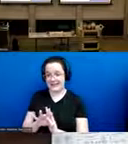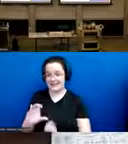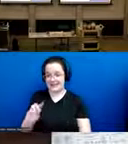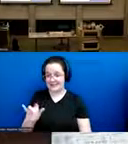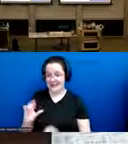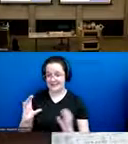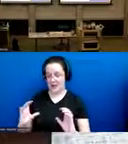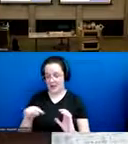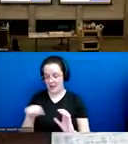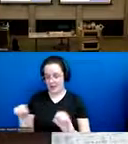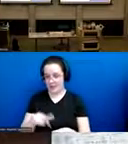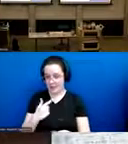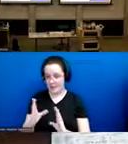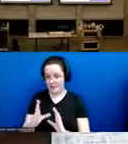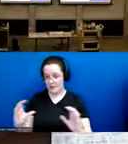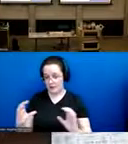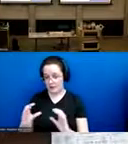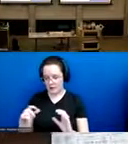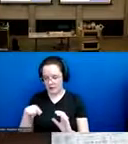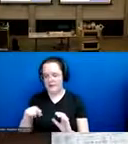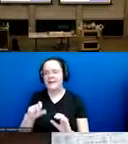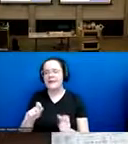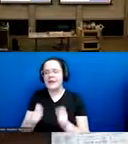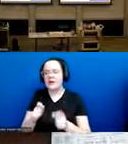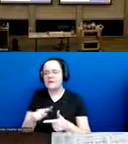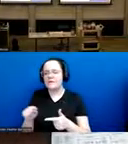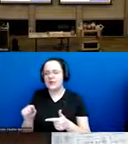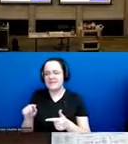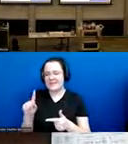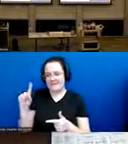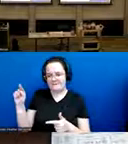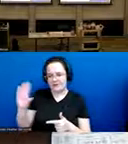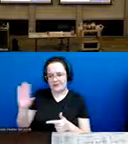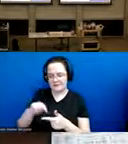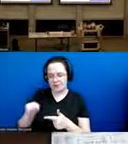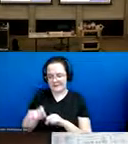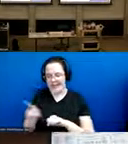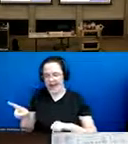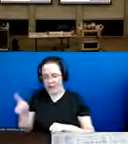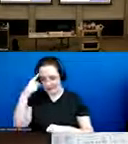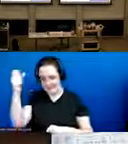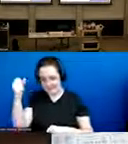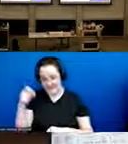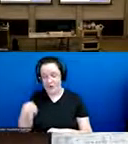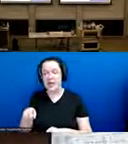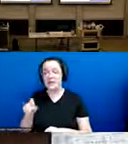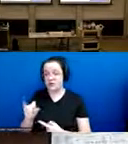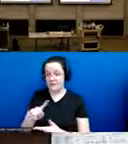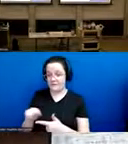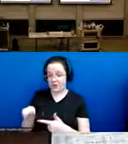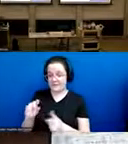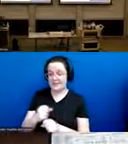the frequency of the photons that are coming out of the memory. So if you can stabilize this frequency to be on resonance with the